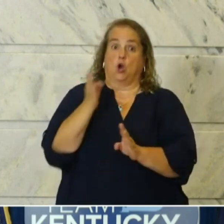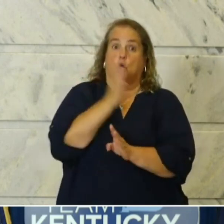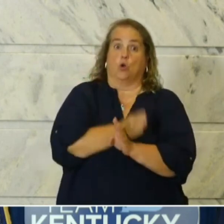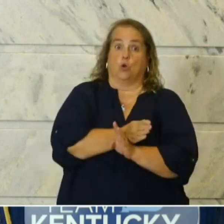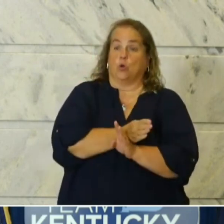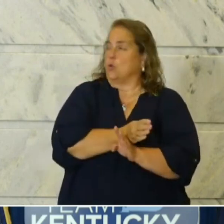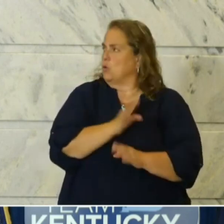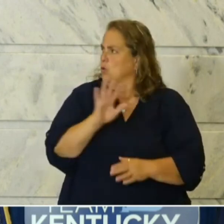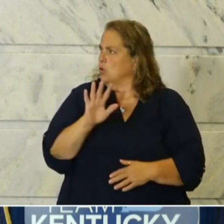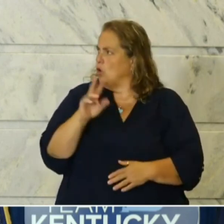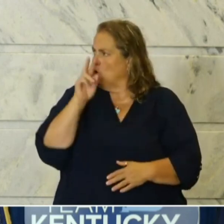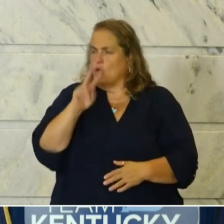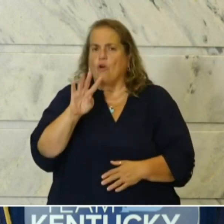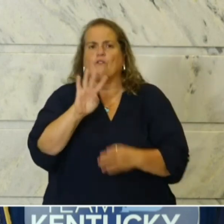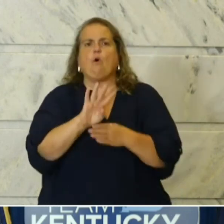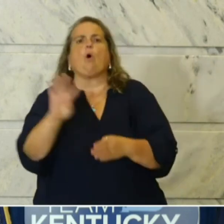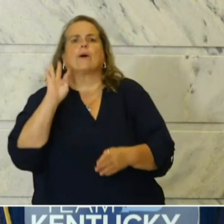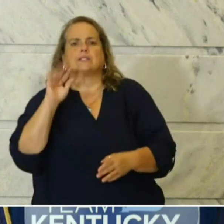let's look 4 weeks ago,